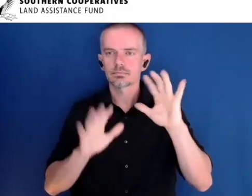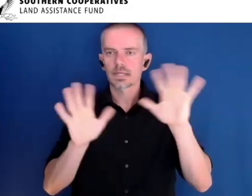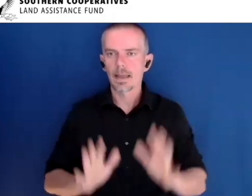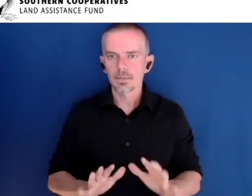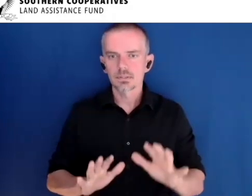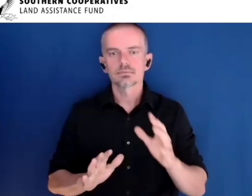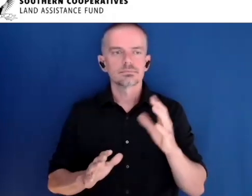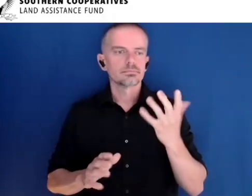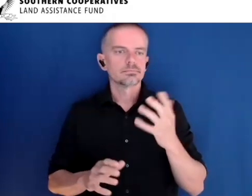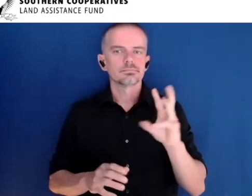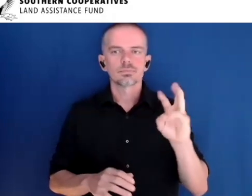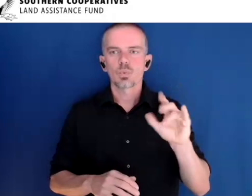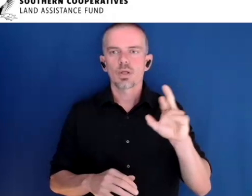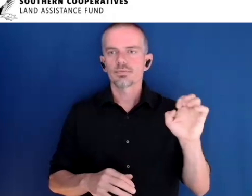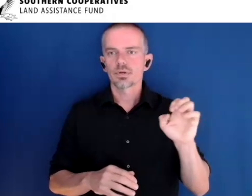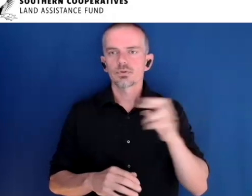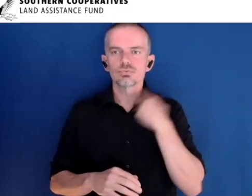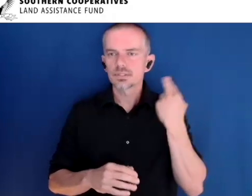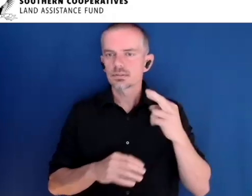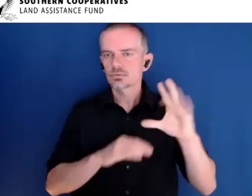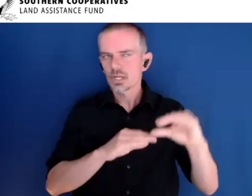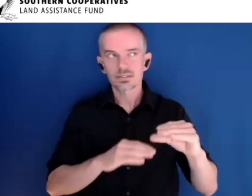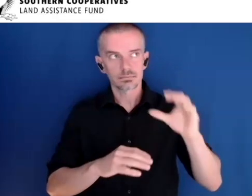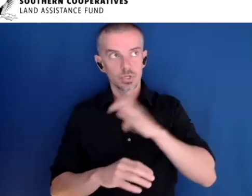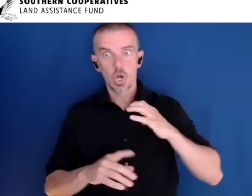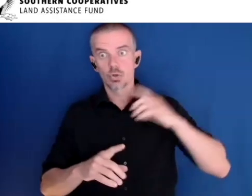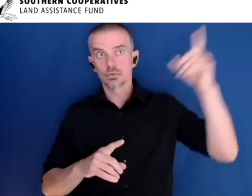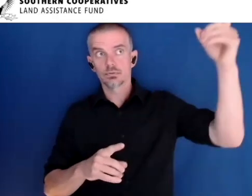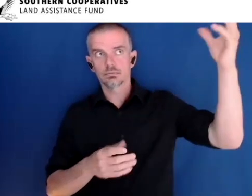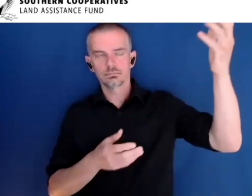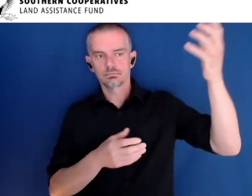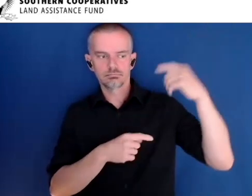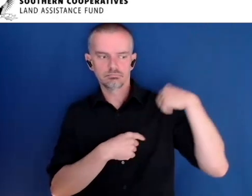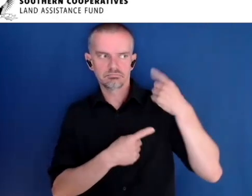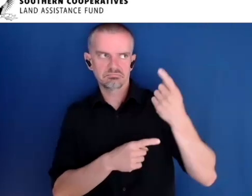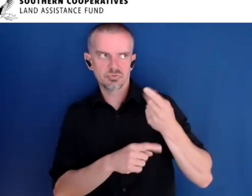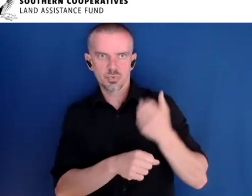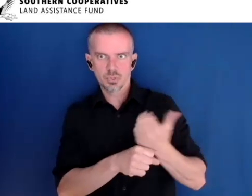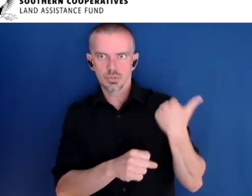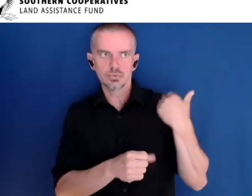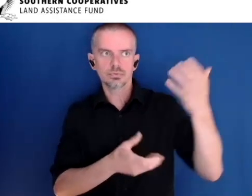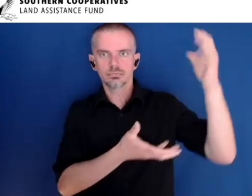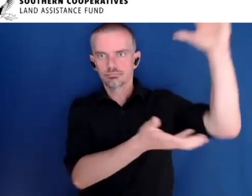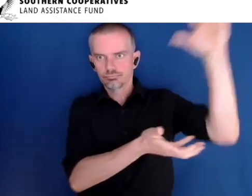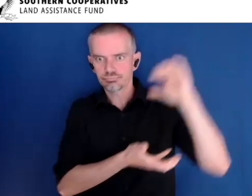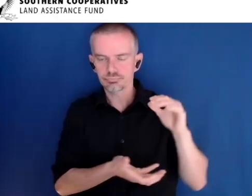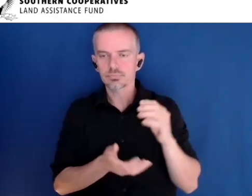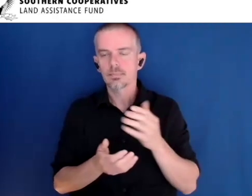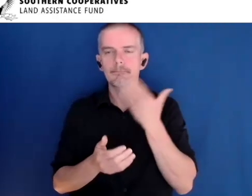have come down from Congress in the past couple of years. We have 6